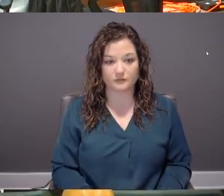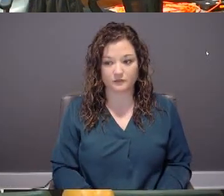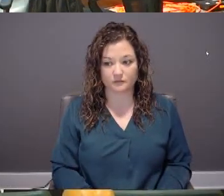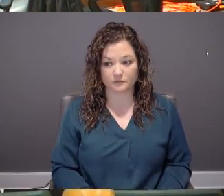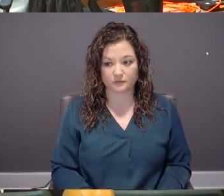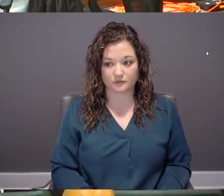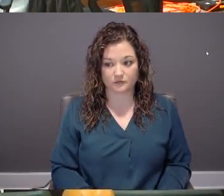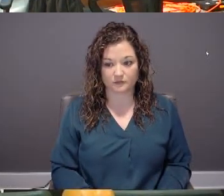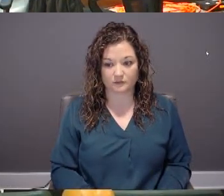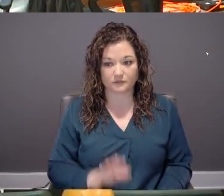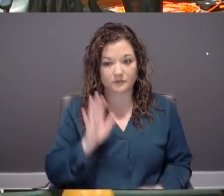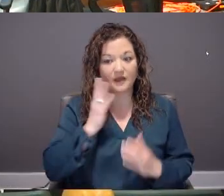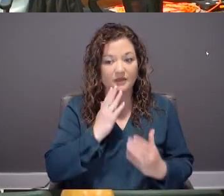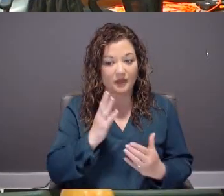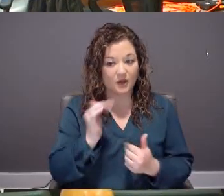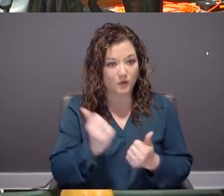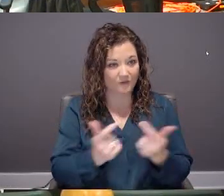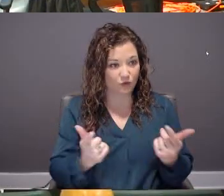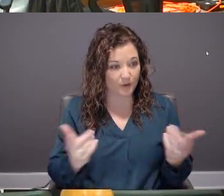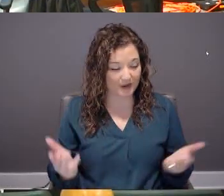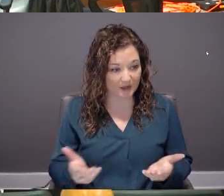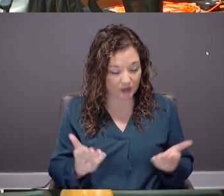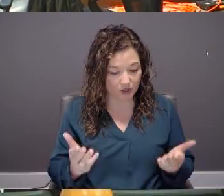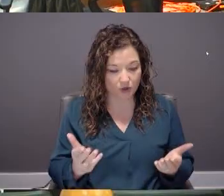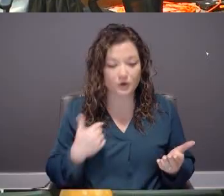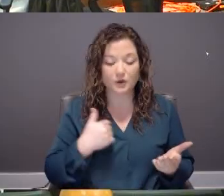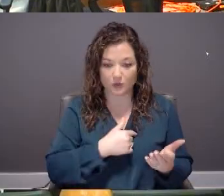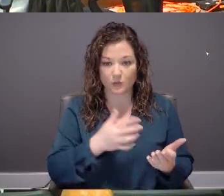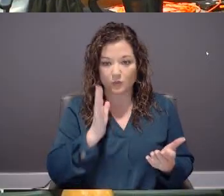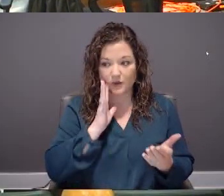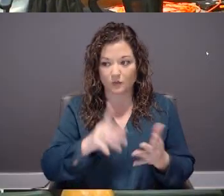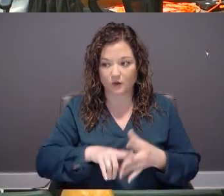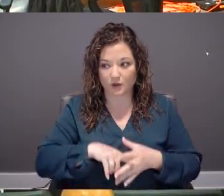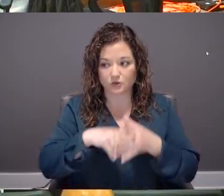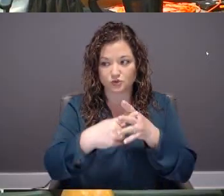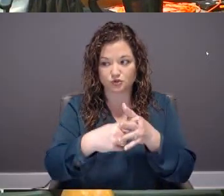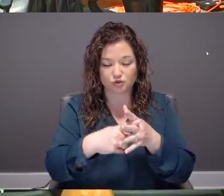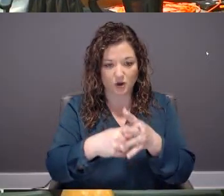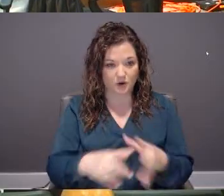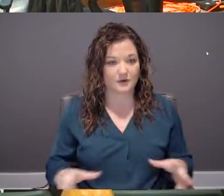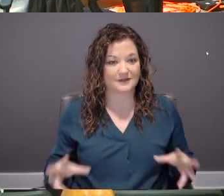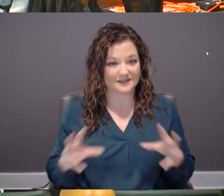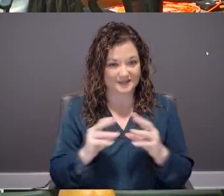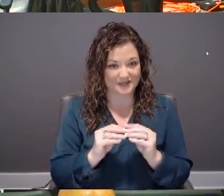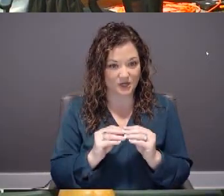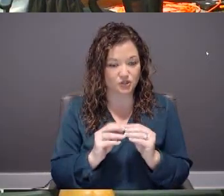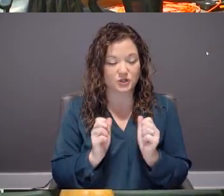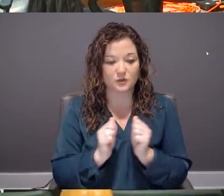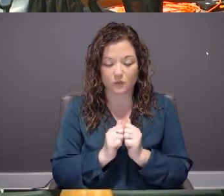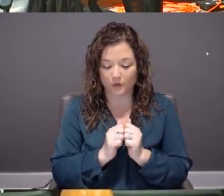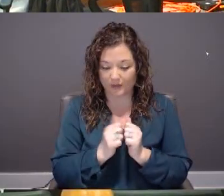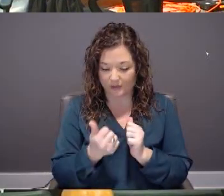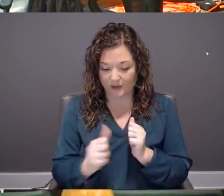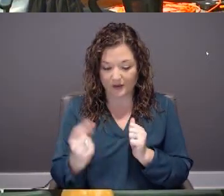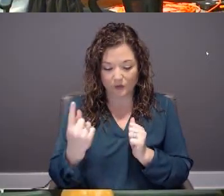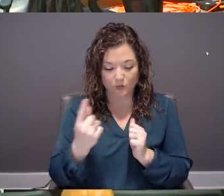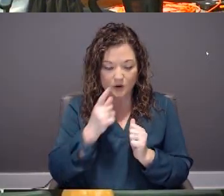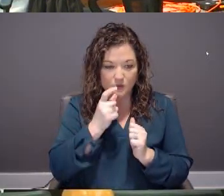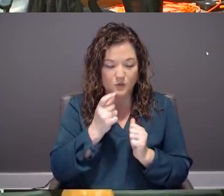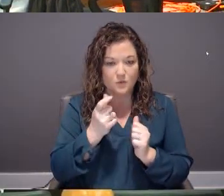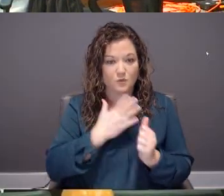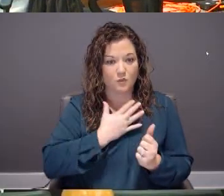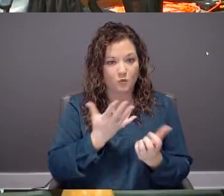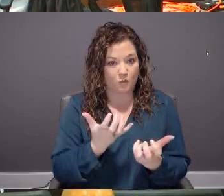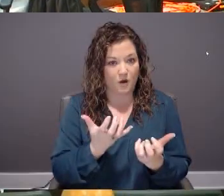Thank you, everybody, again for being here. We will start the session with anyone who would like to speak on a